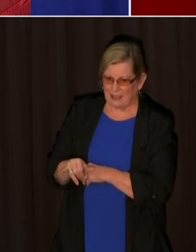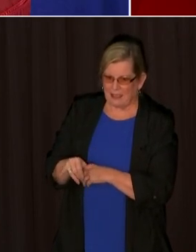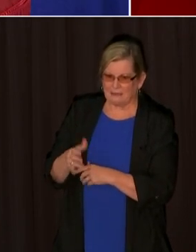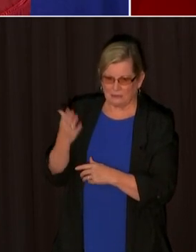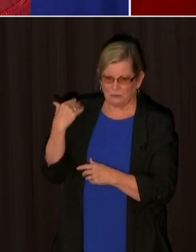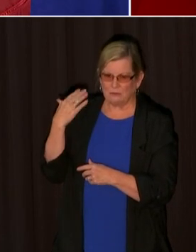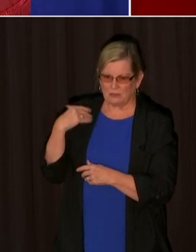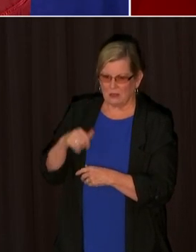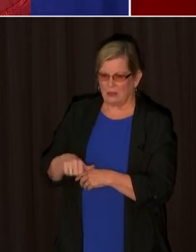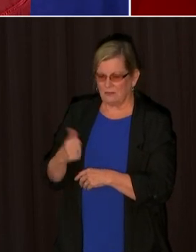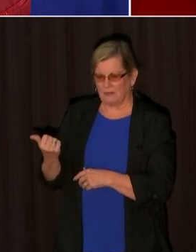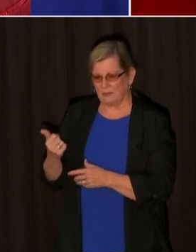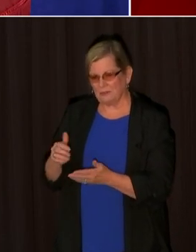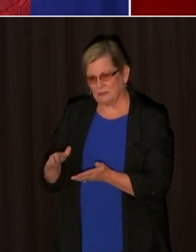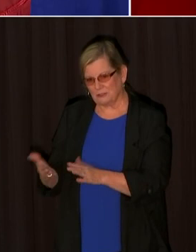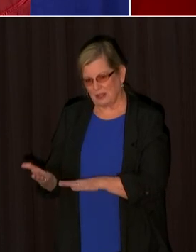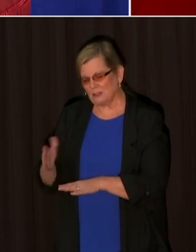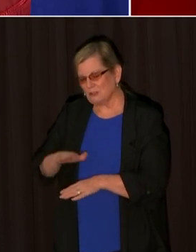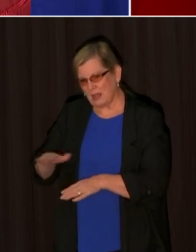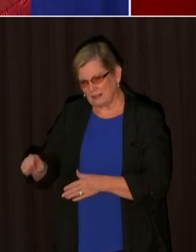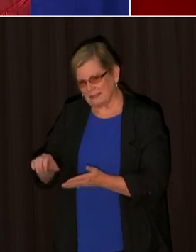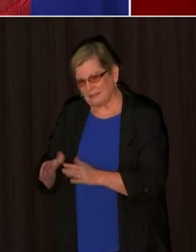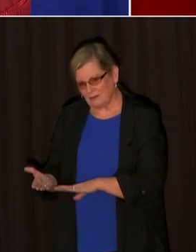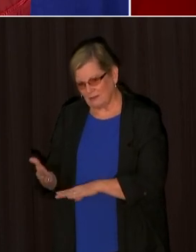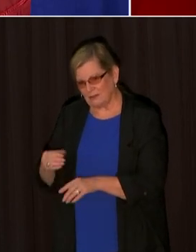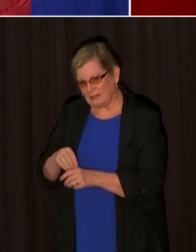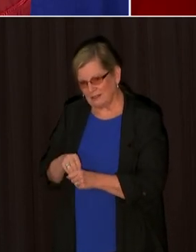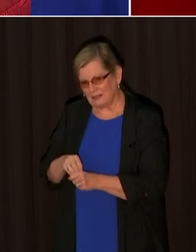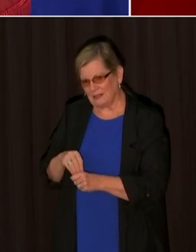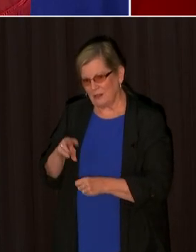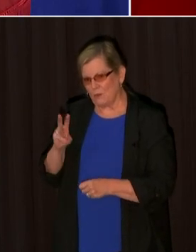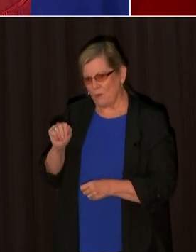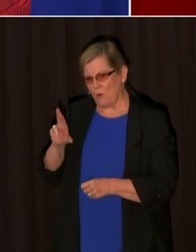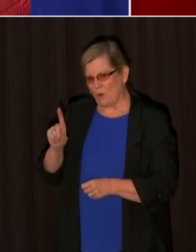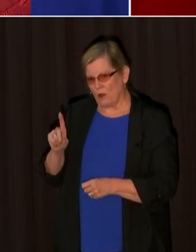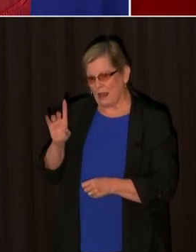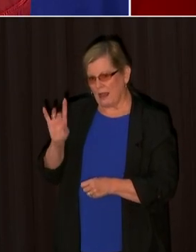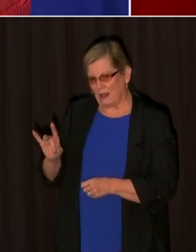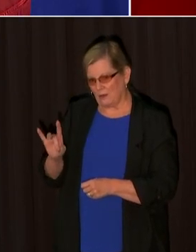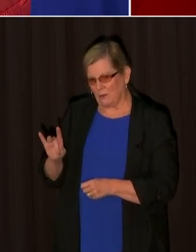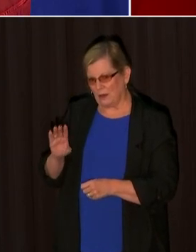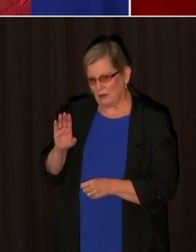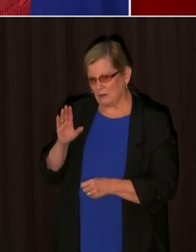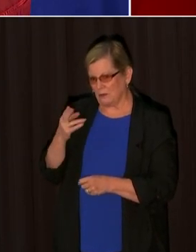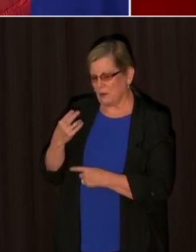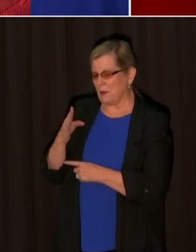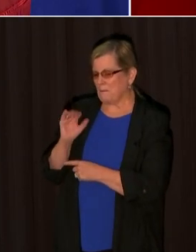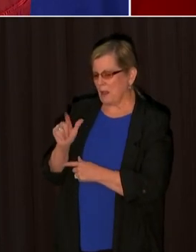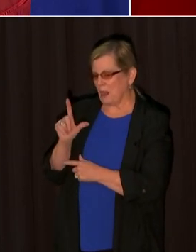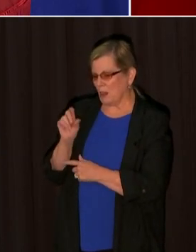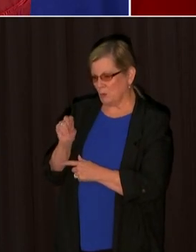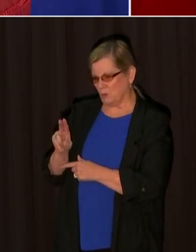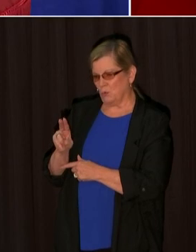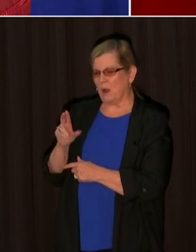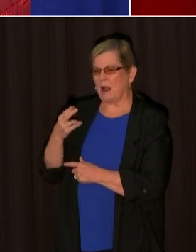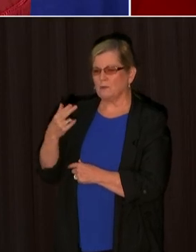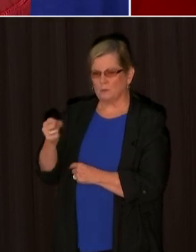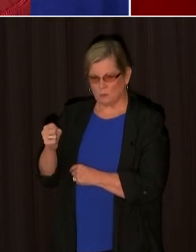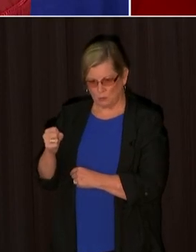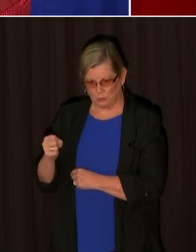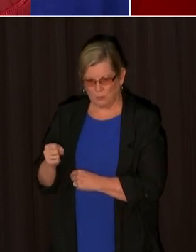Ward 8 at Ballou High School. And so now the council, it